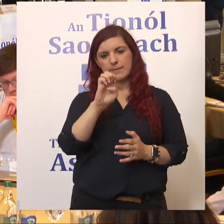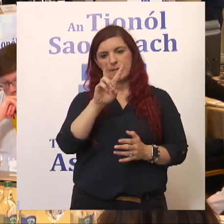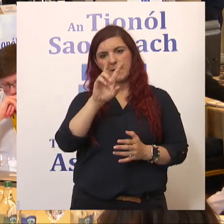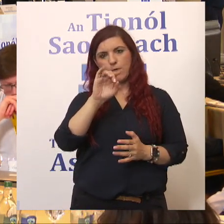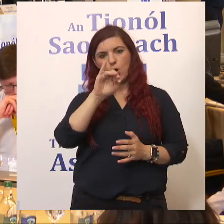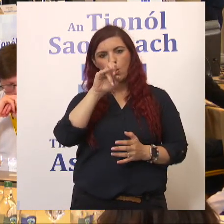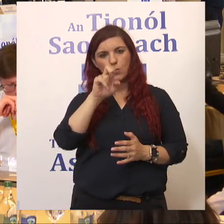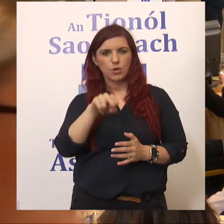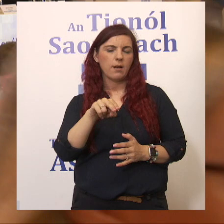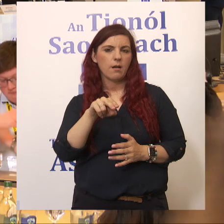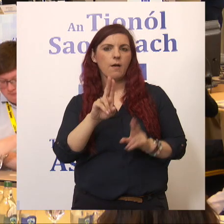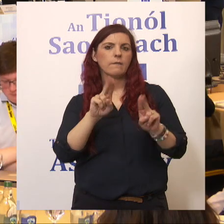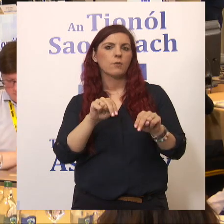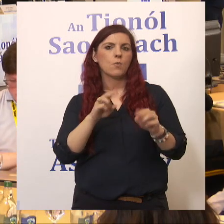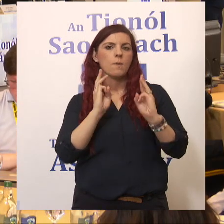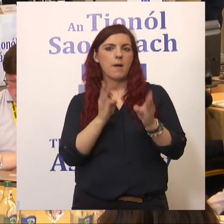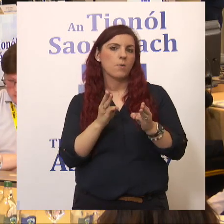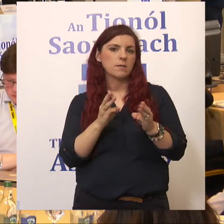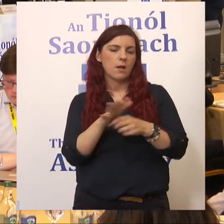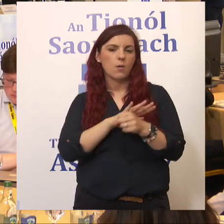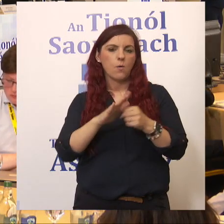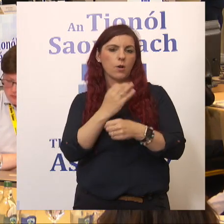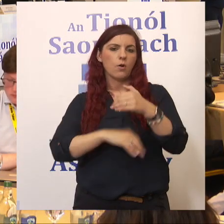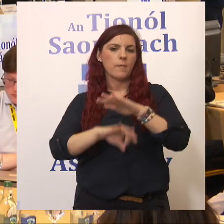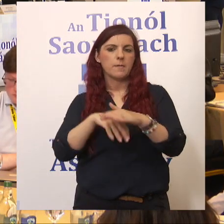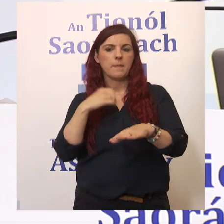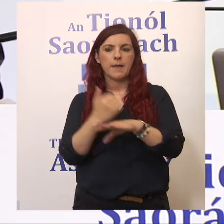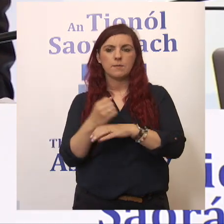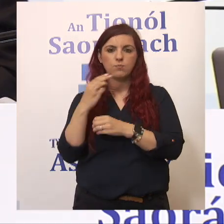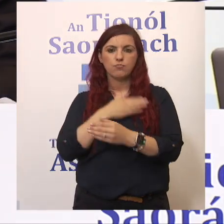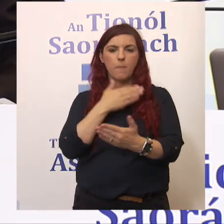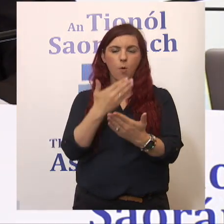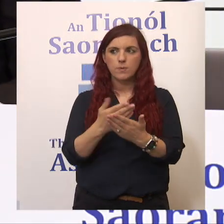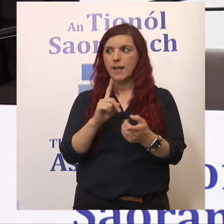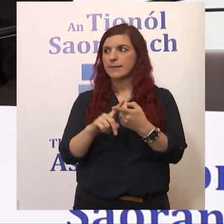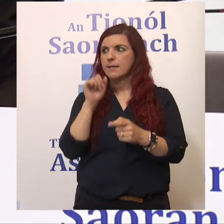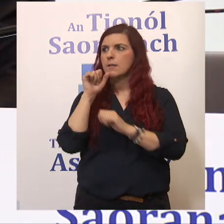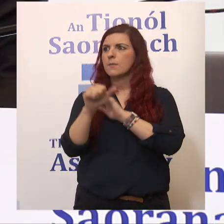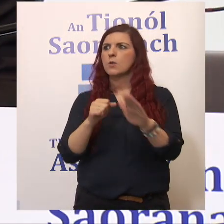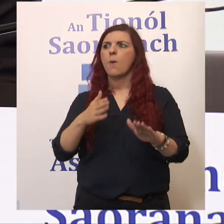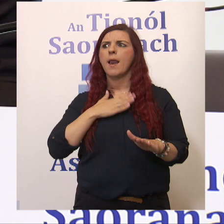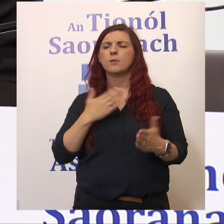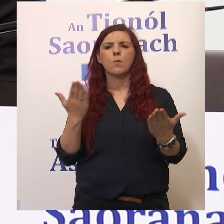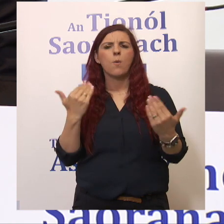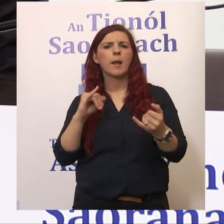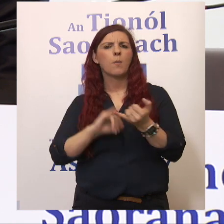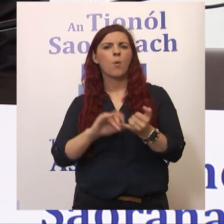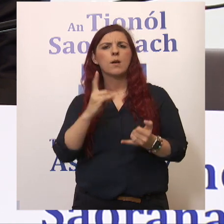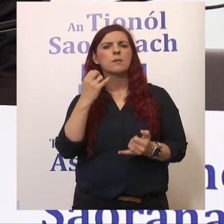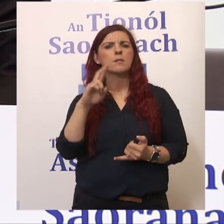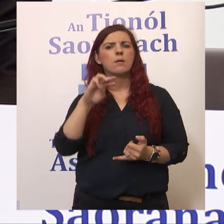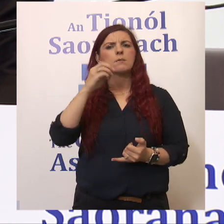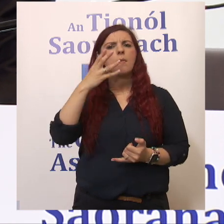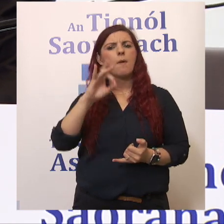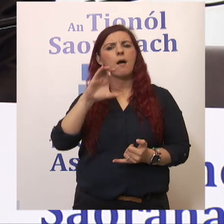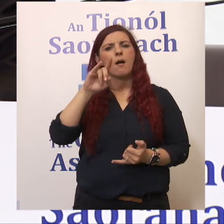new powers at local government level, debates, proposals, and experience. I would like to welcome Dr. Mark